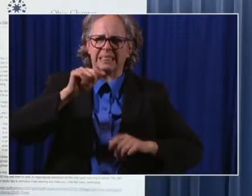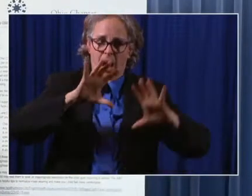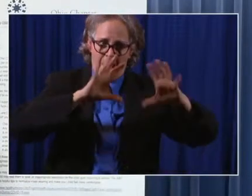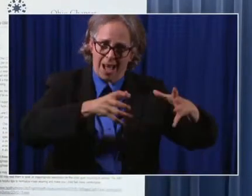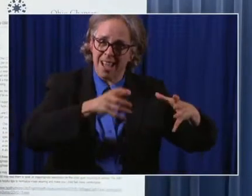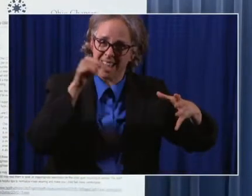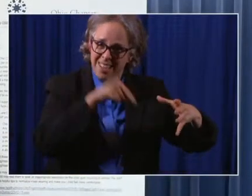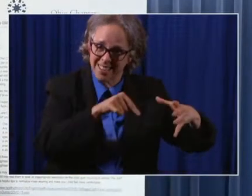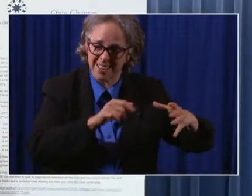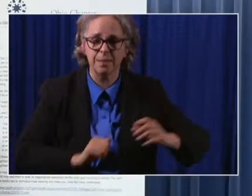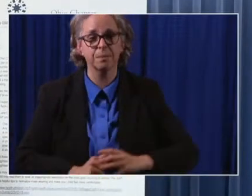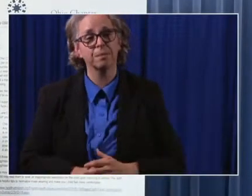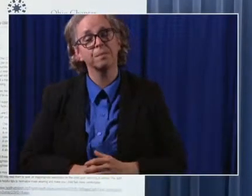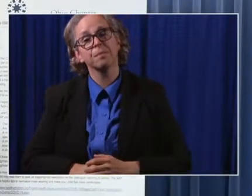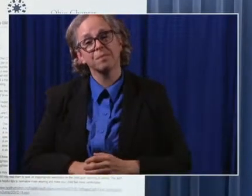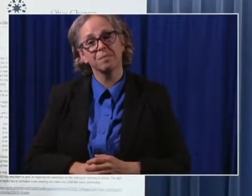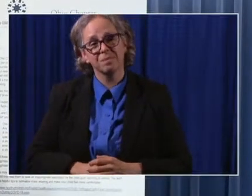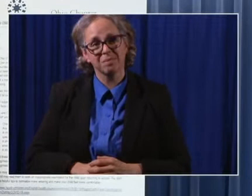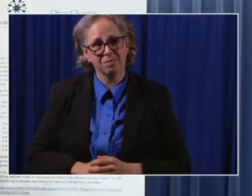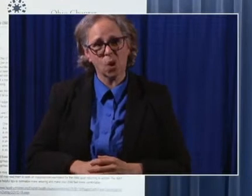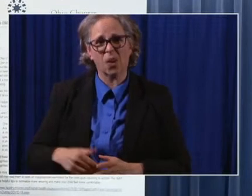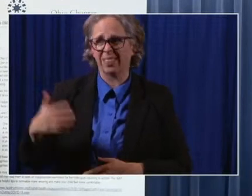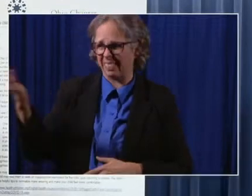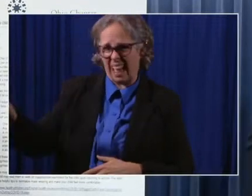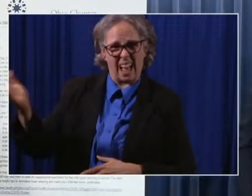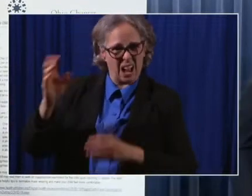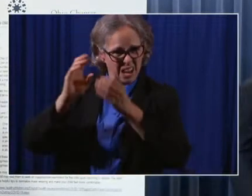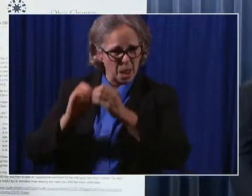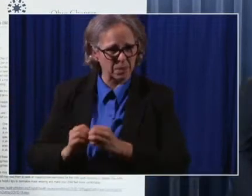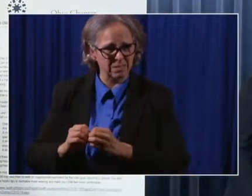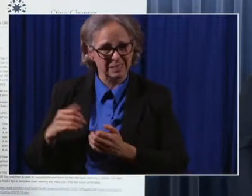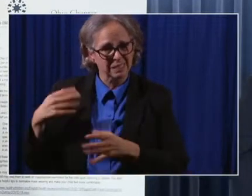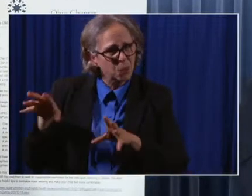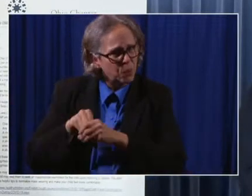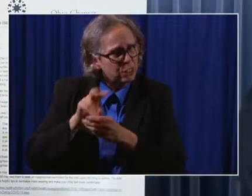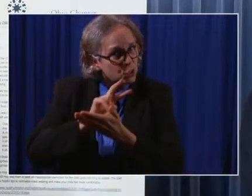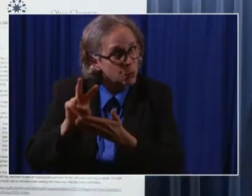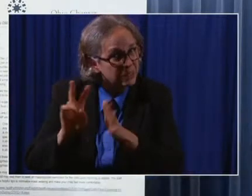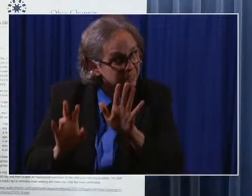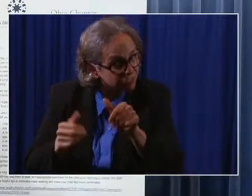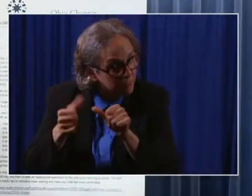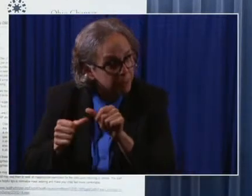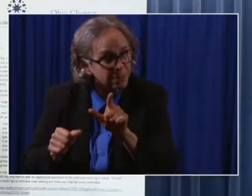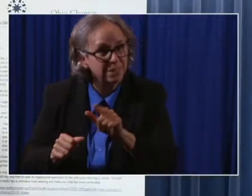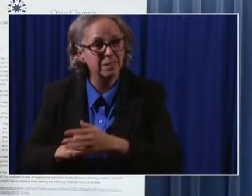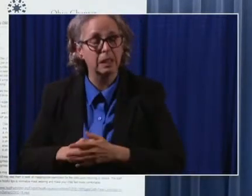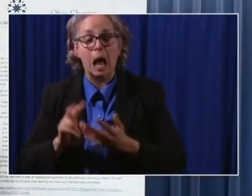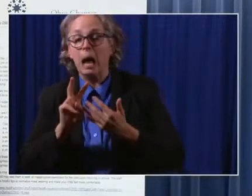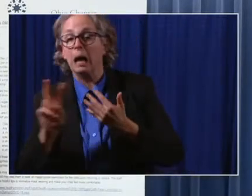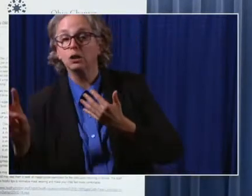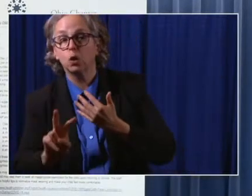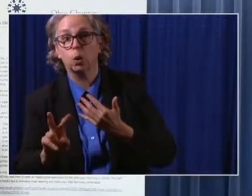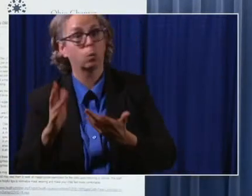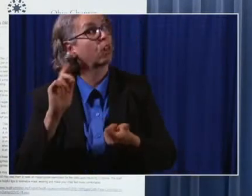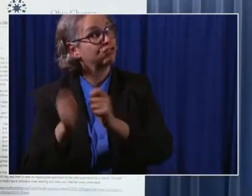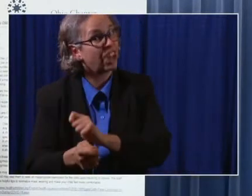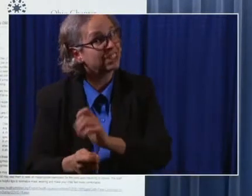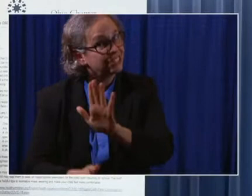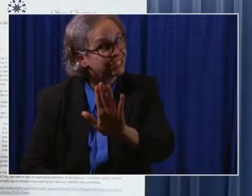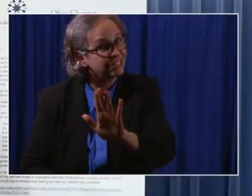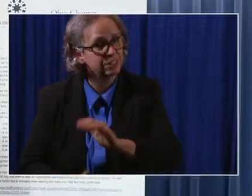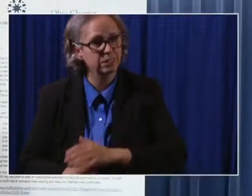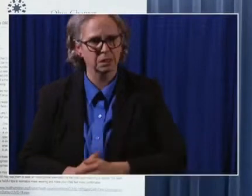about, and again, this is only for the last 2 weeks. Next 2 weeks may change, but it sort of tells you where things are